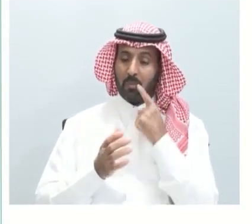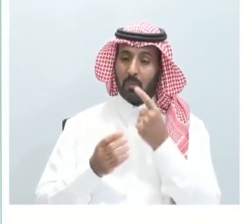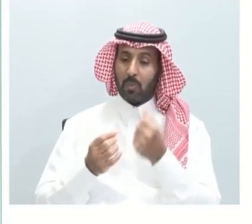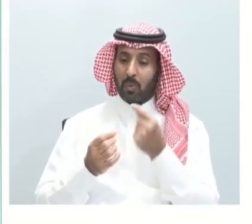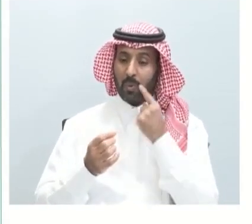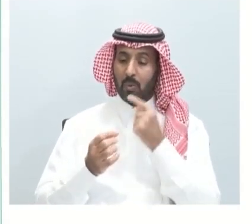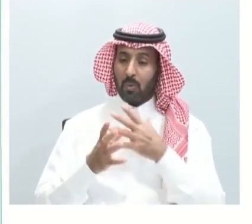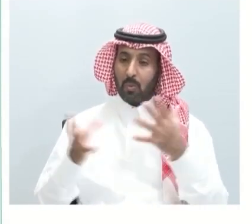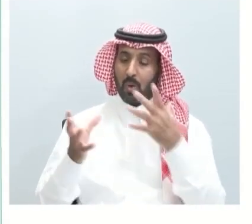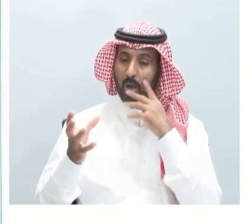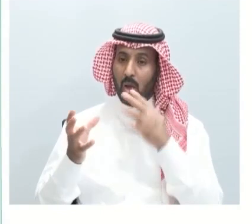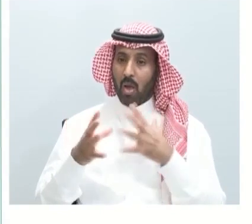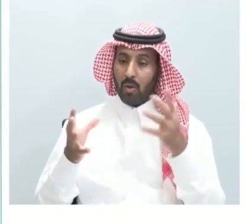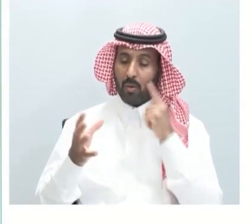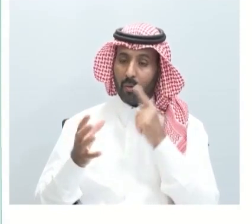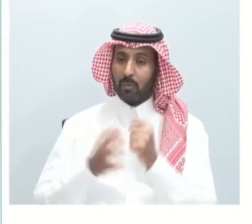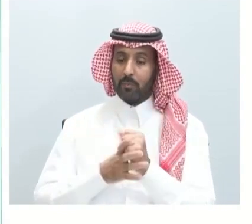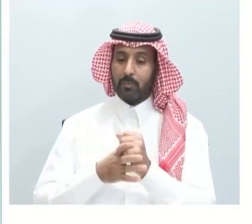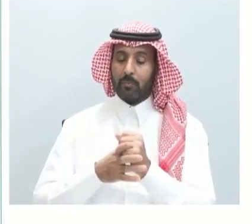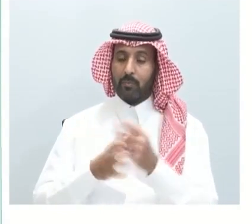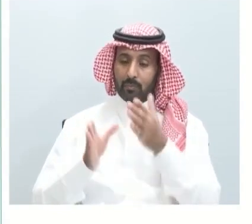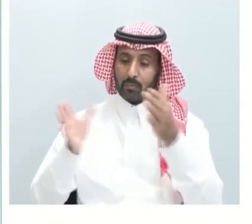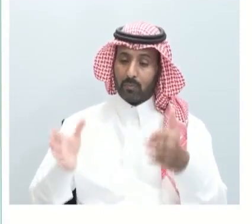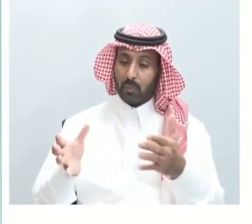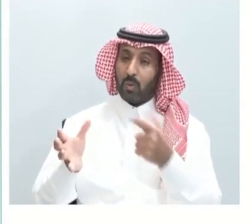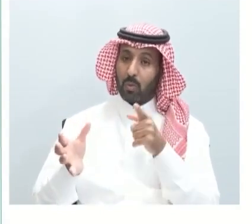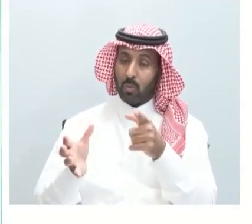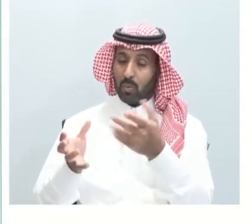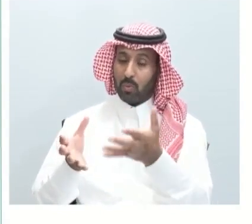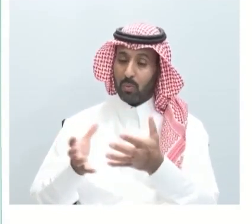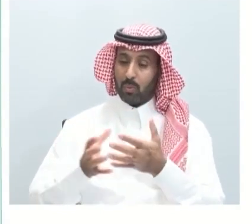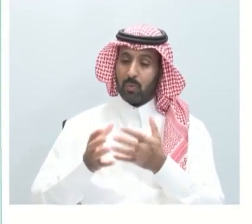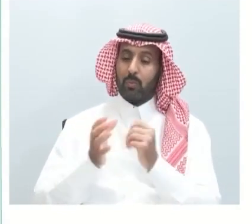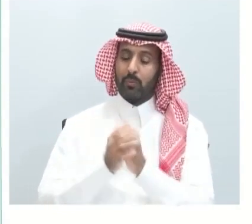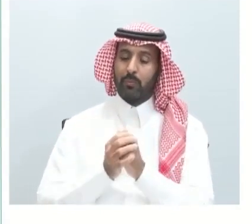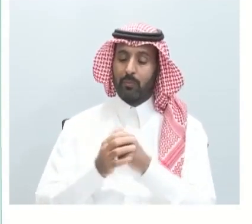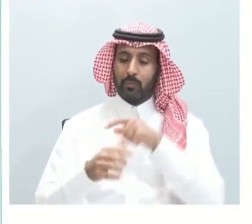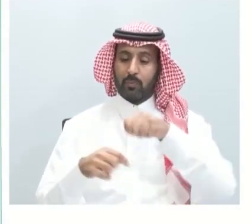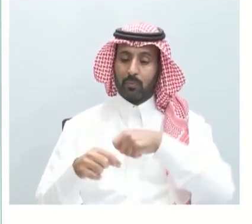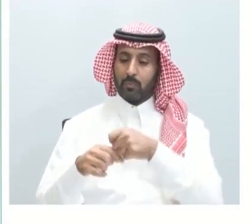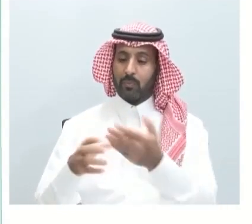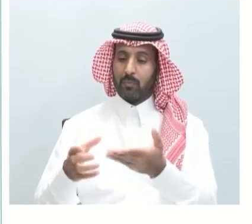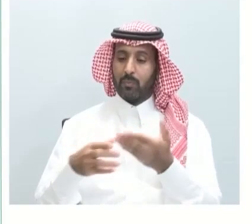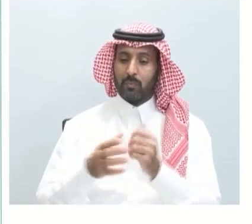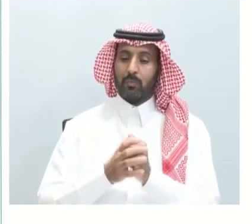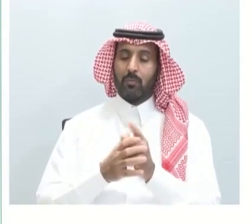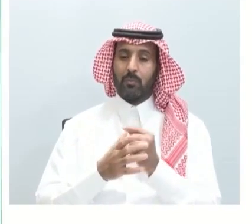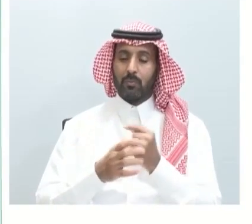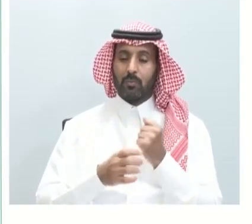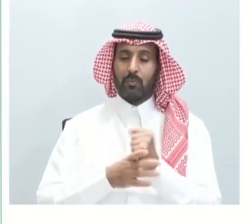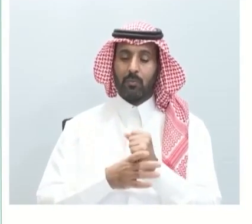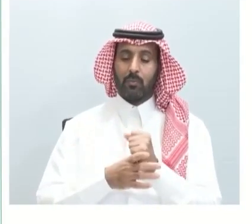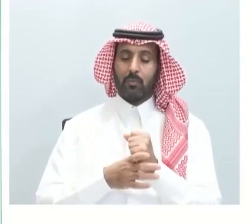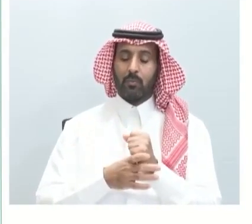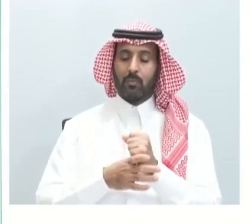most thoughtful, the superlative here, present you've ever received? This is the present perfect, of course.